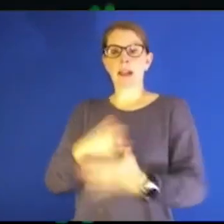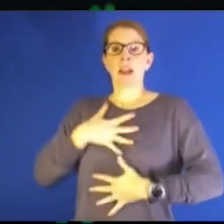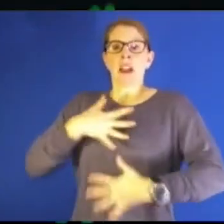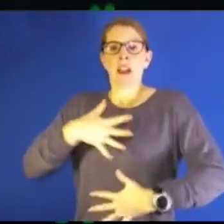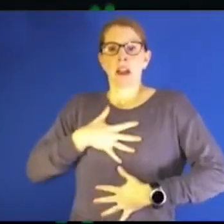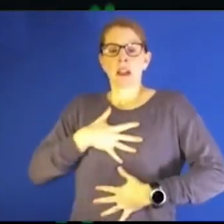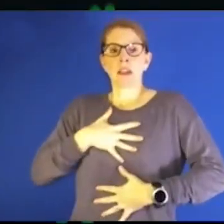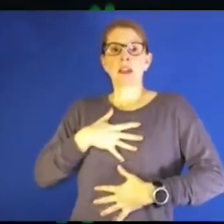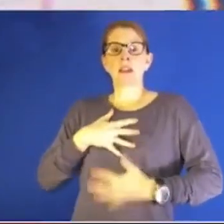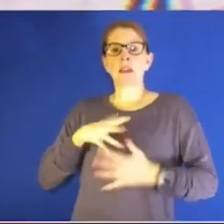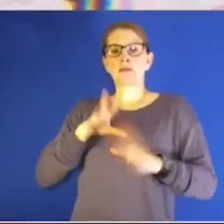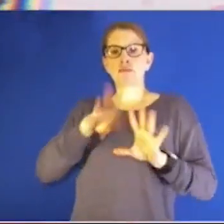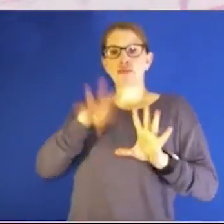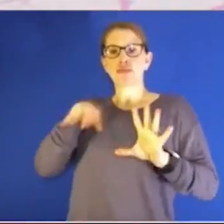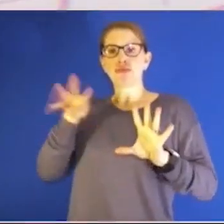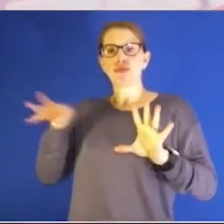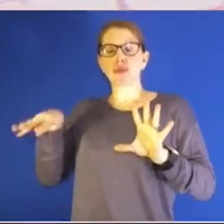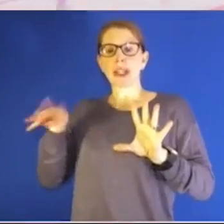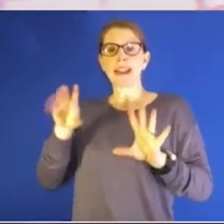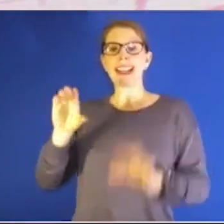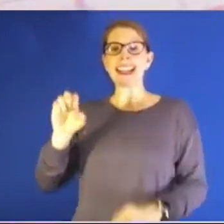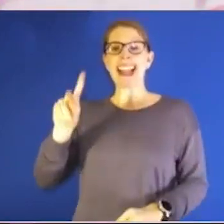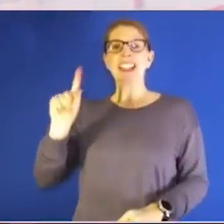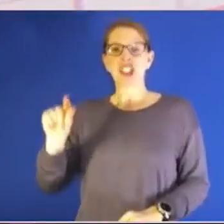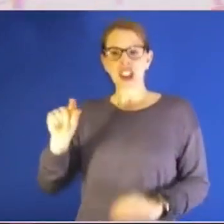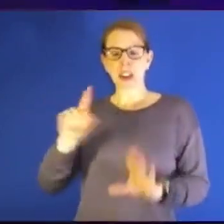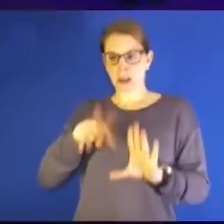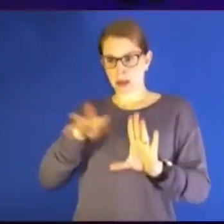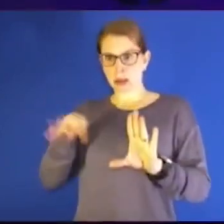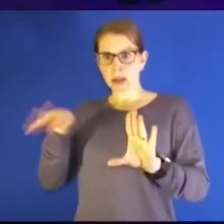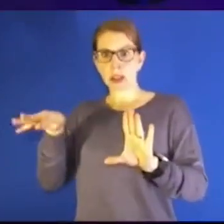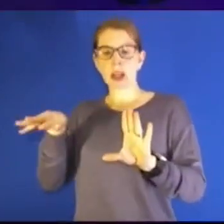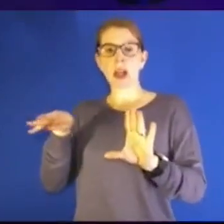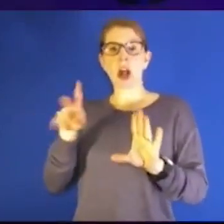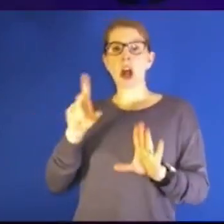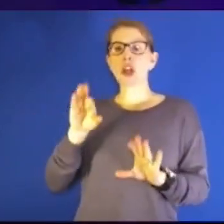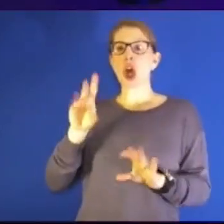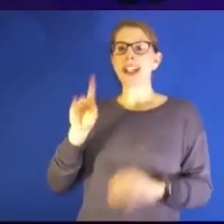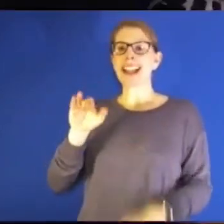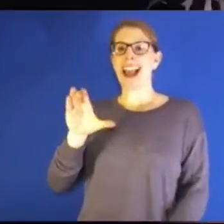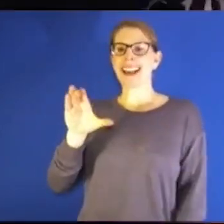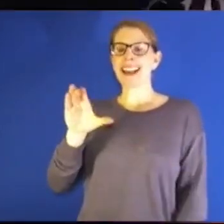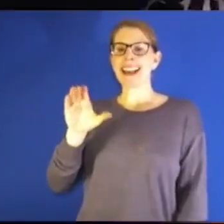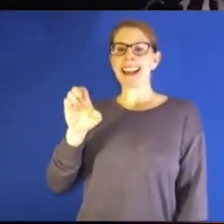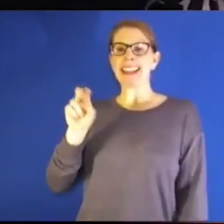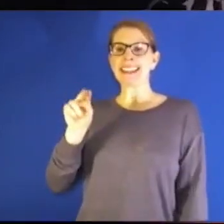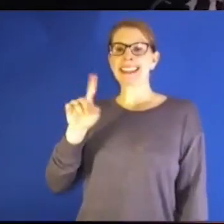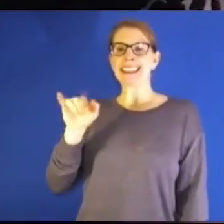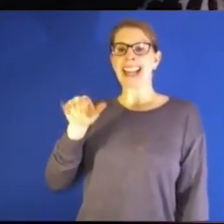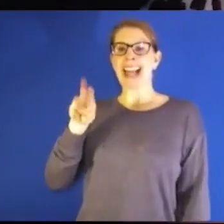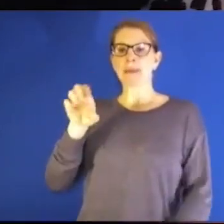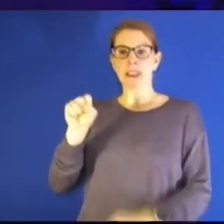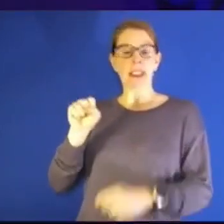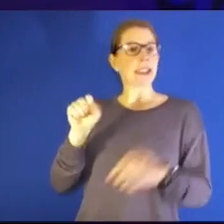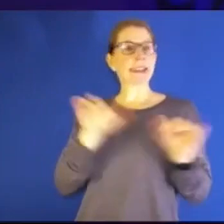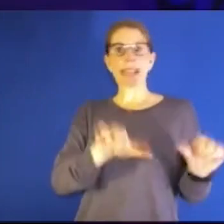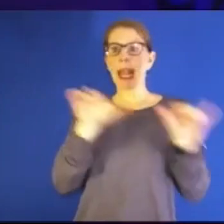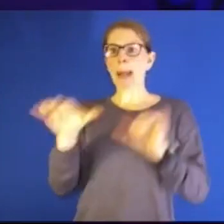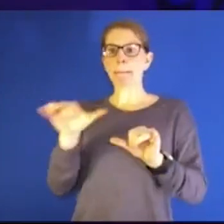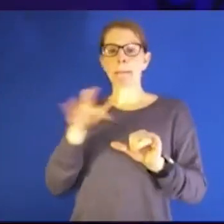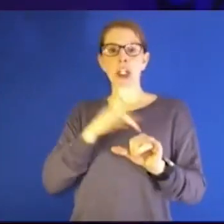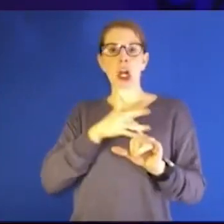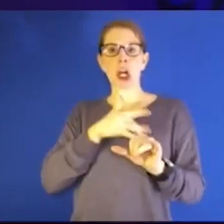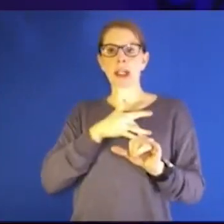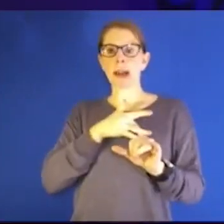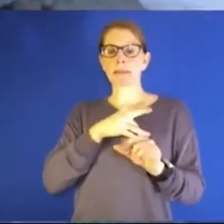that we find on these patients, their EKGs and their cardiac enzymes, are very similar to heart attack patients. Most of the time, Dr. Love, and yes, that